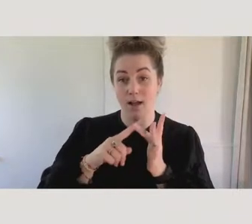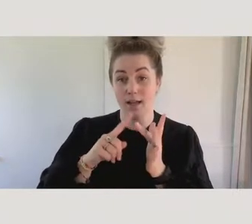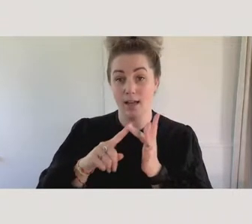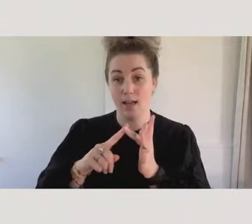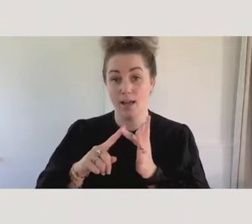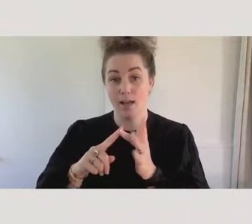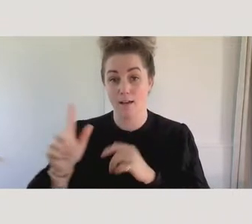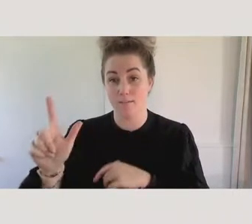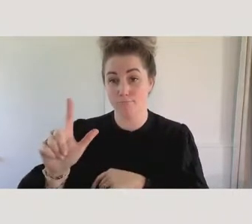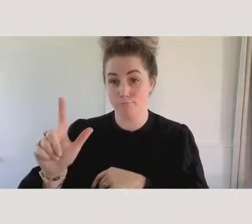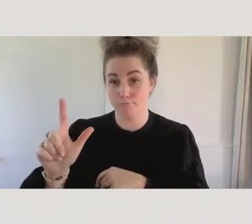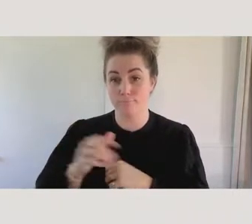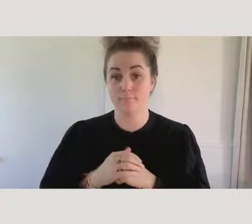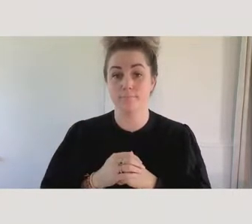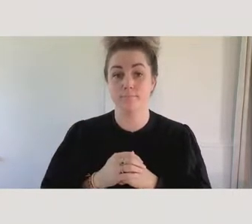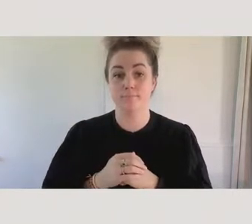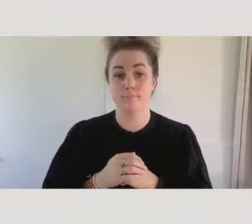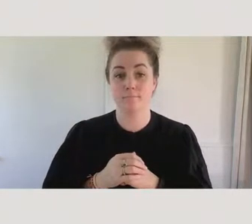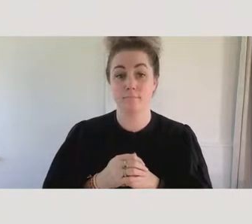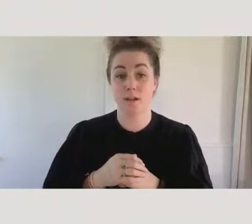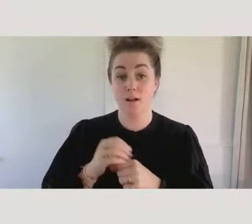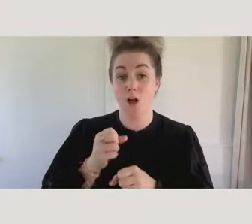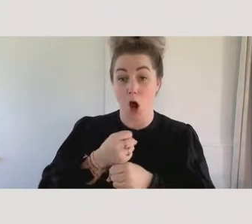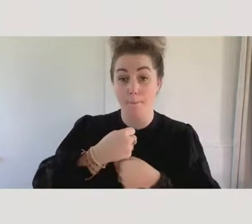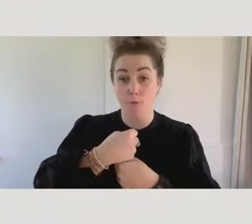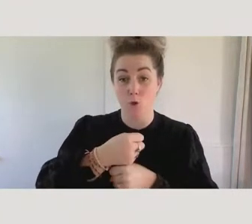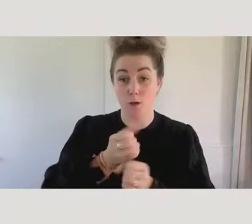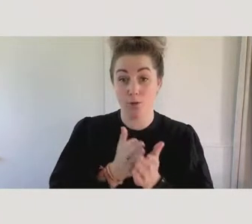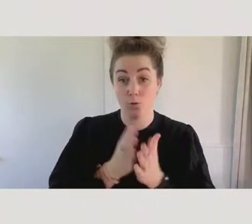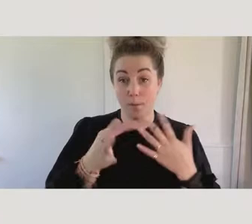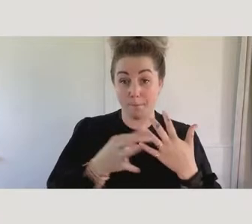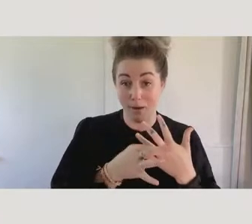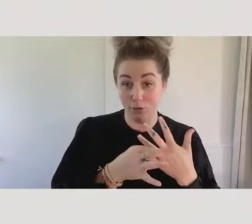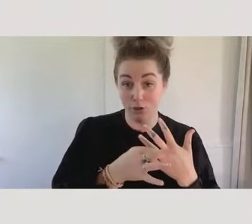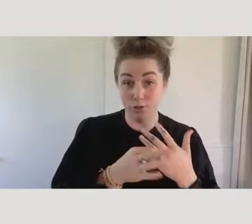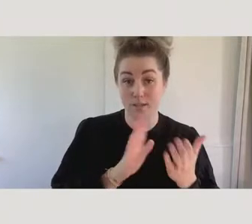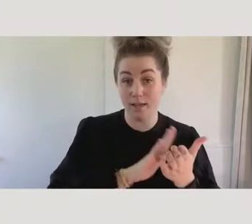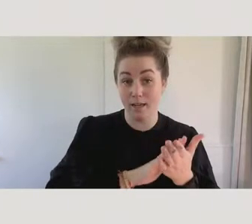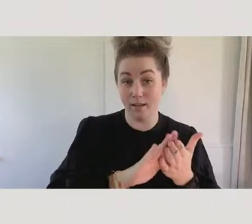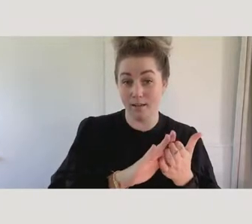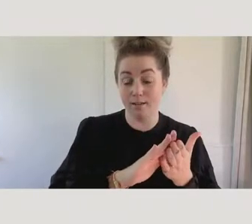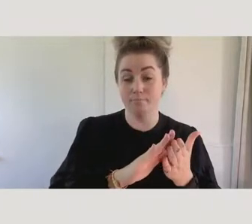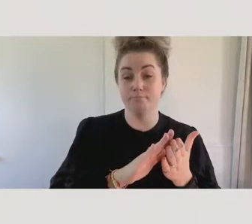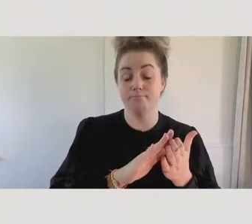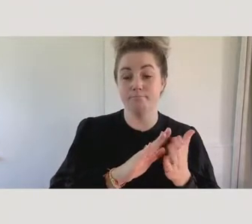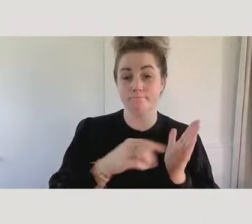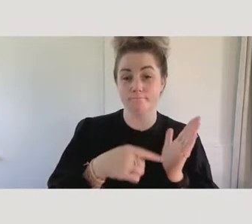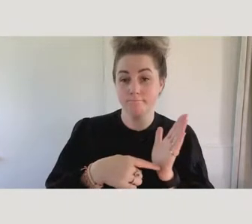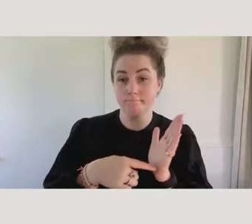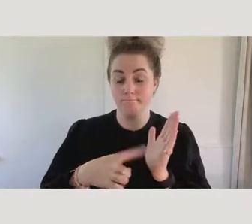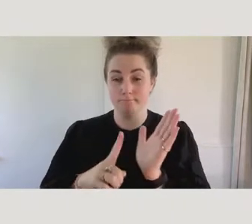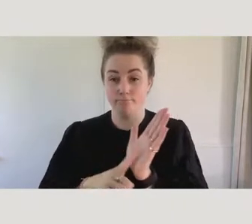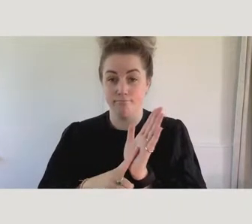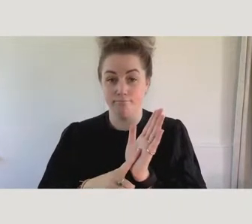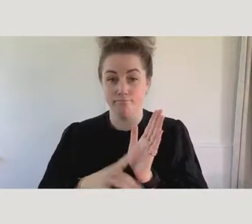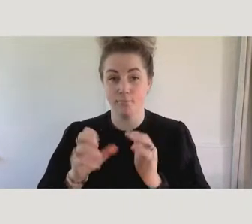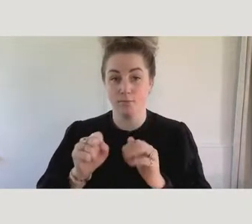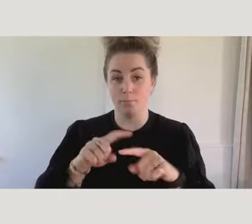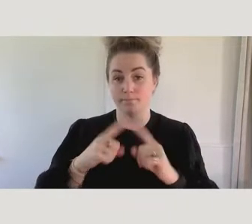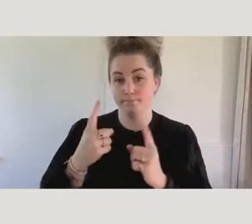I'm also talking by marriage to heneli fedoriki tongi who is from lemator